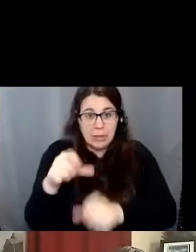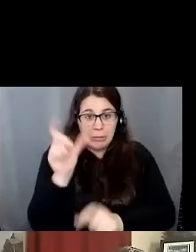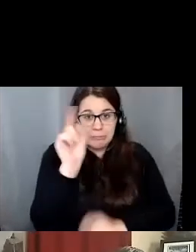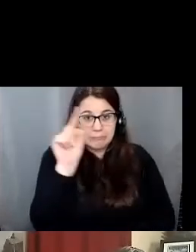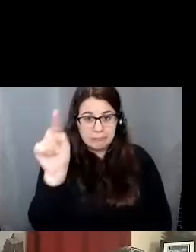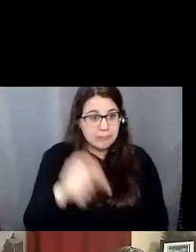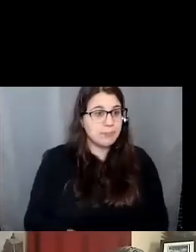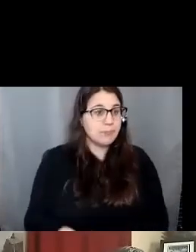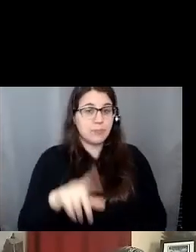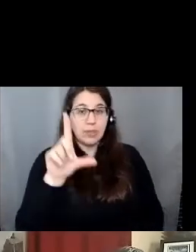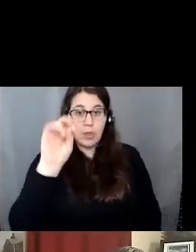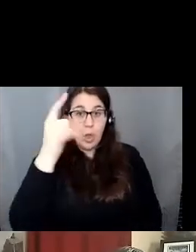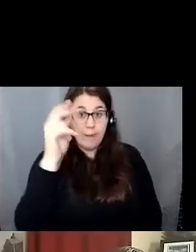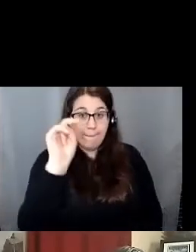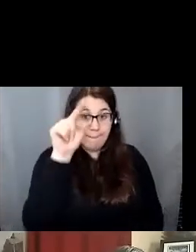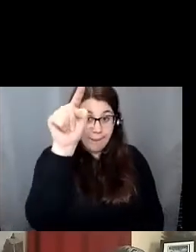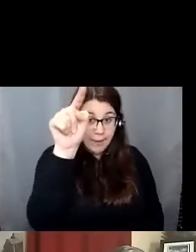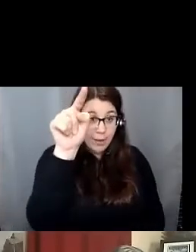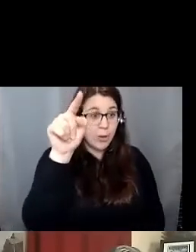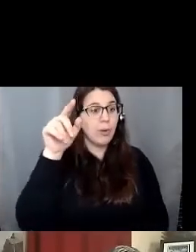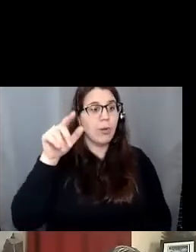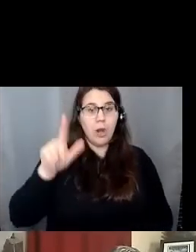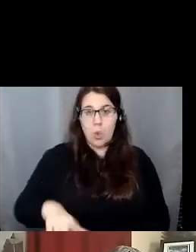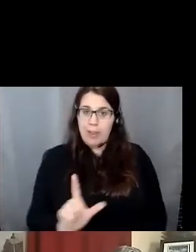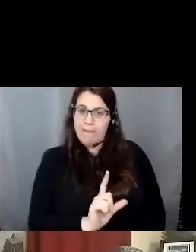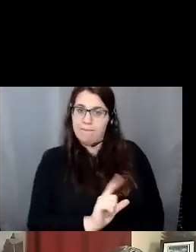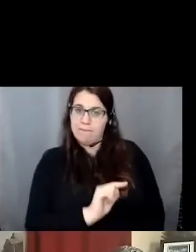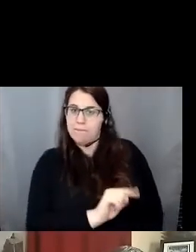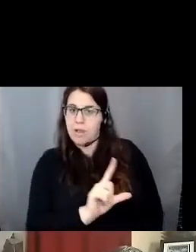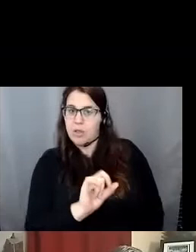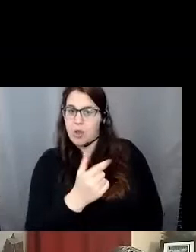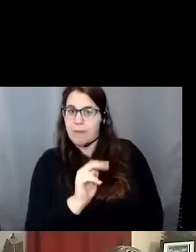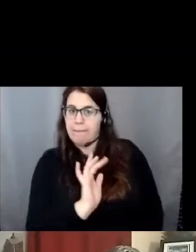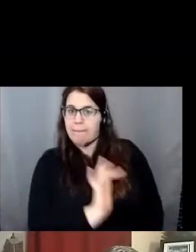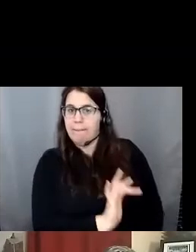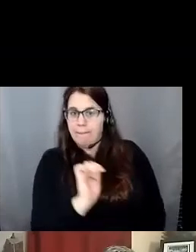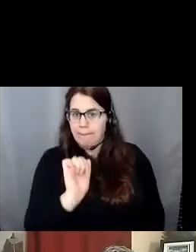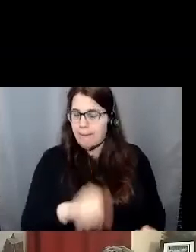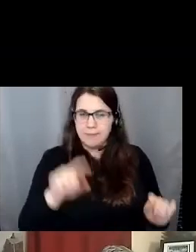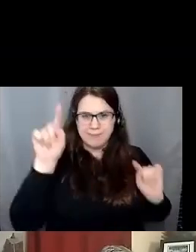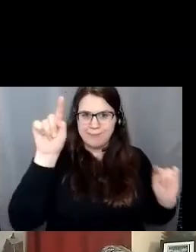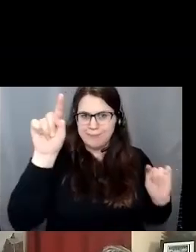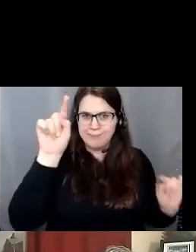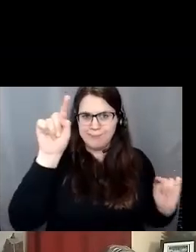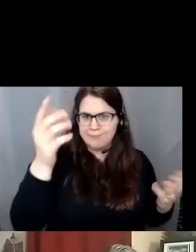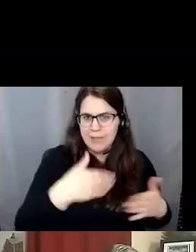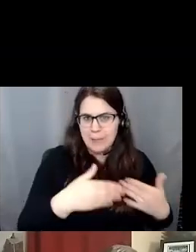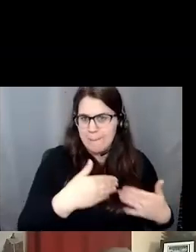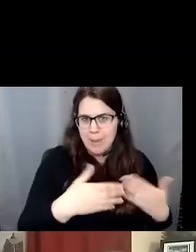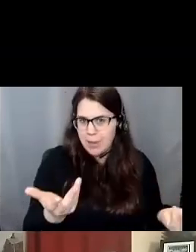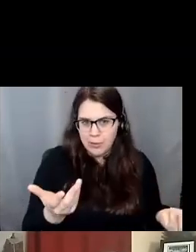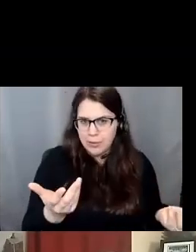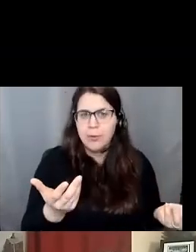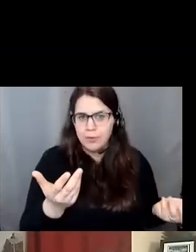also a login button down here to the lower left side. Either one of these will get you to the page that you'll